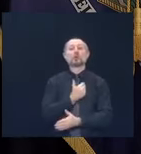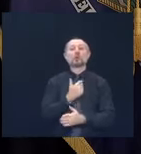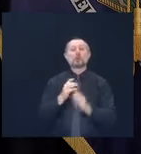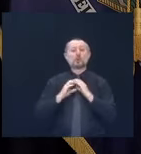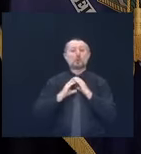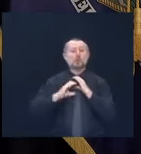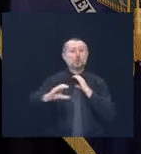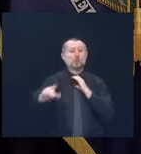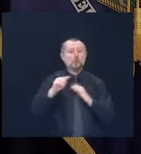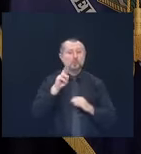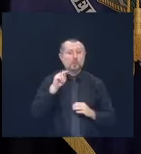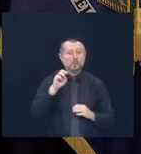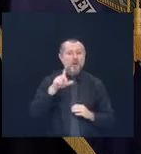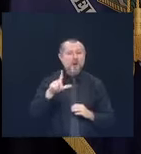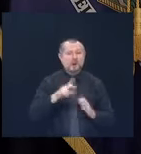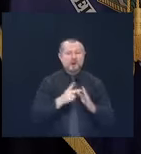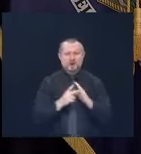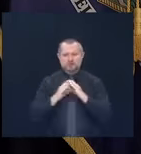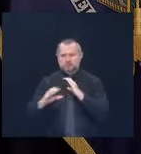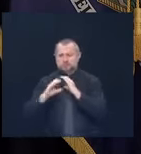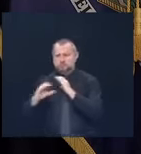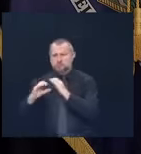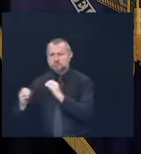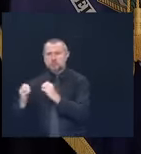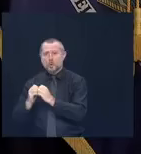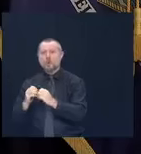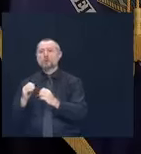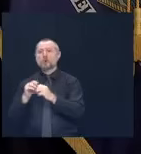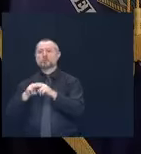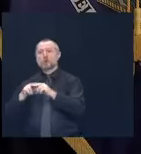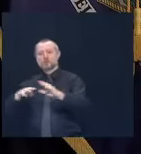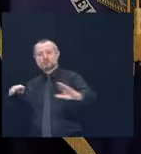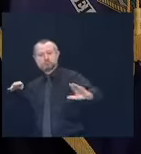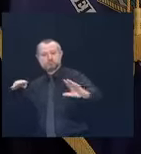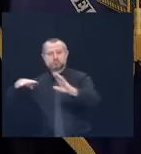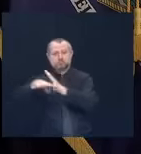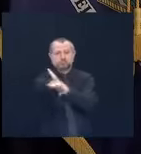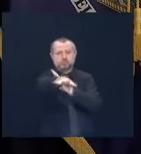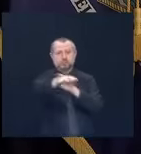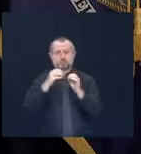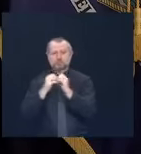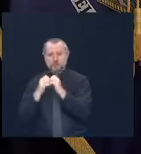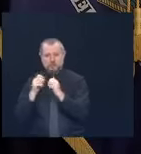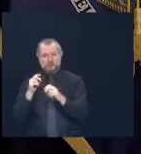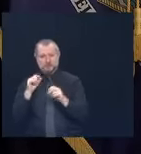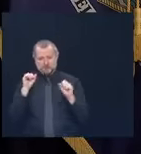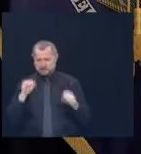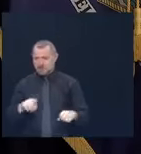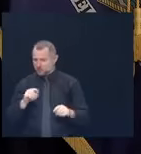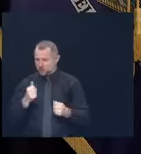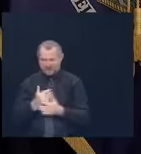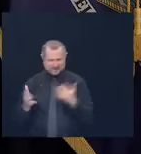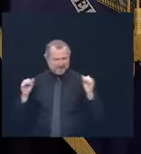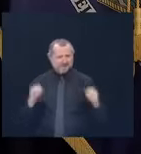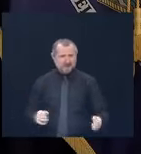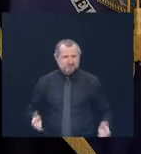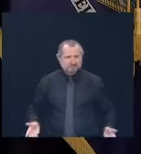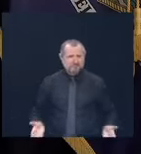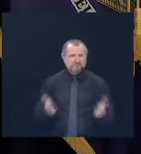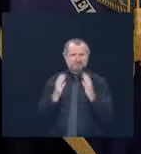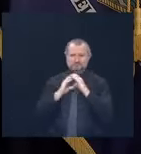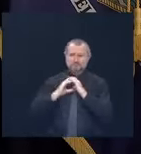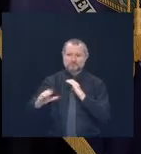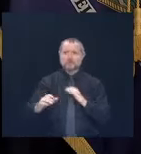additional access to New York, which I think is a good idea. But one is not the enemy of the other. I don't control the